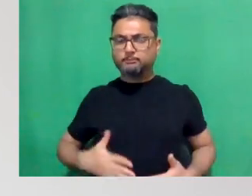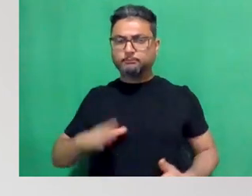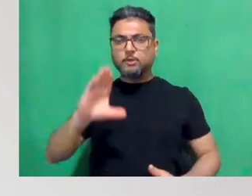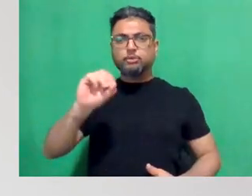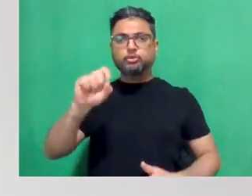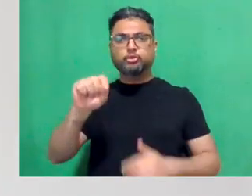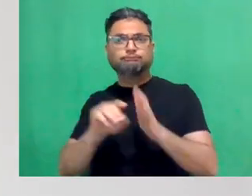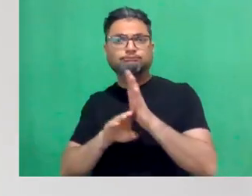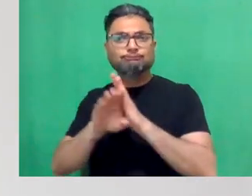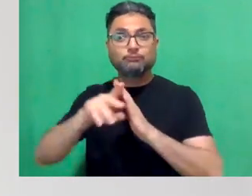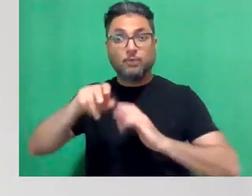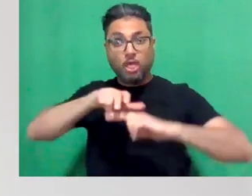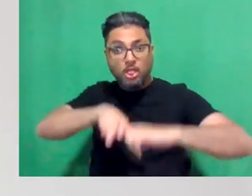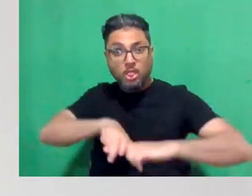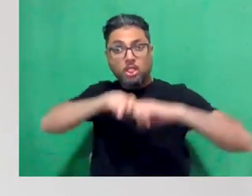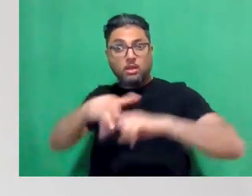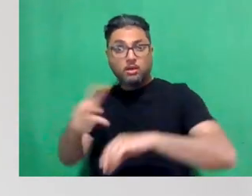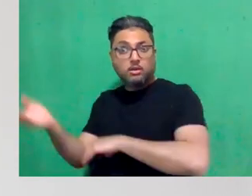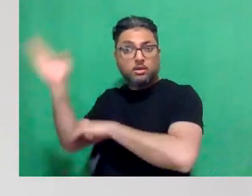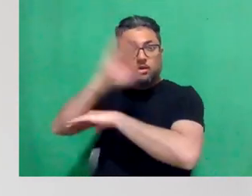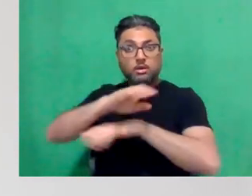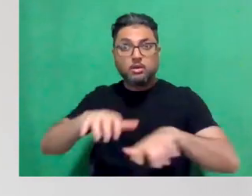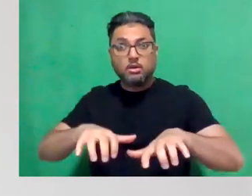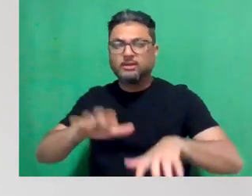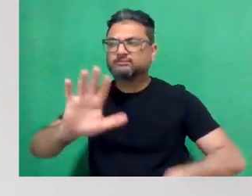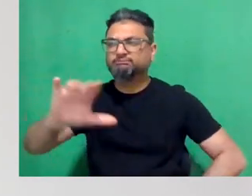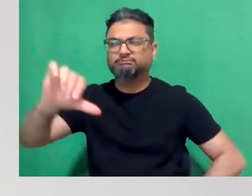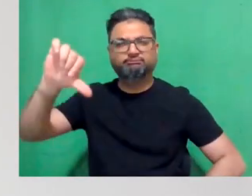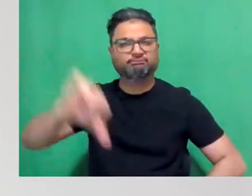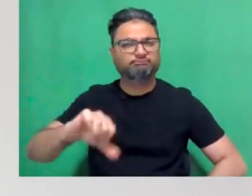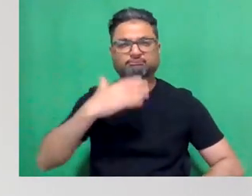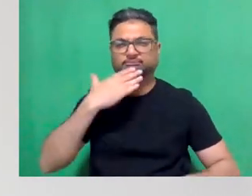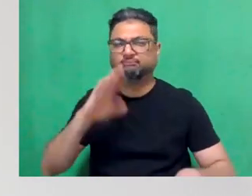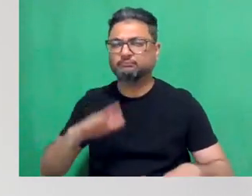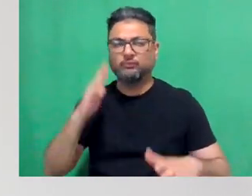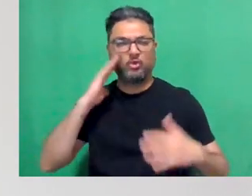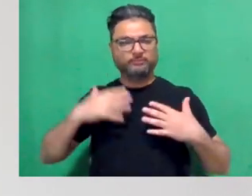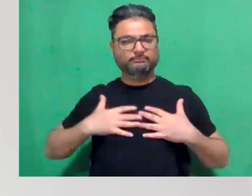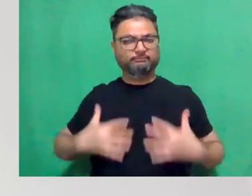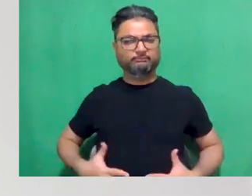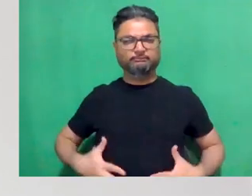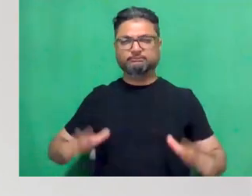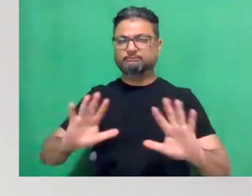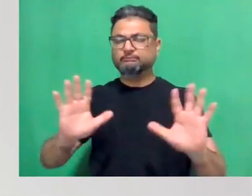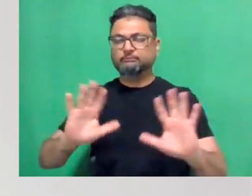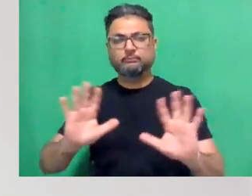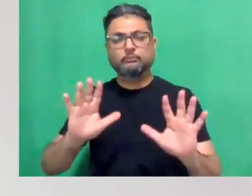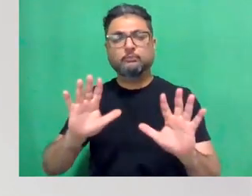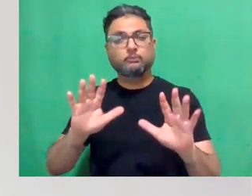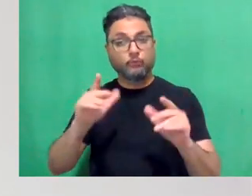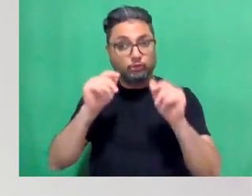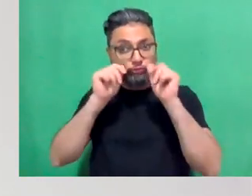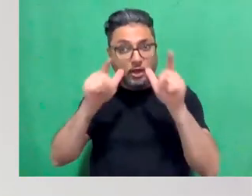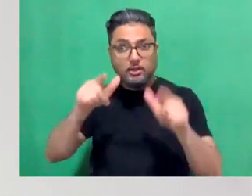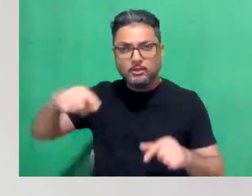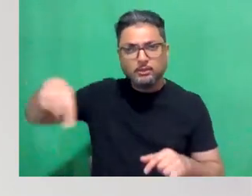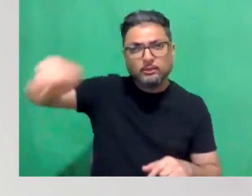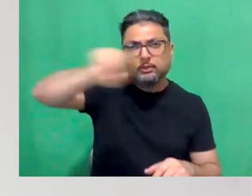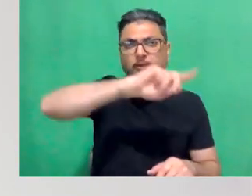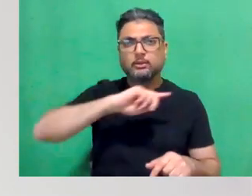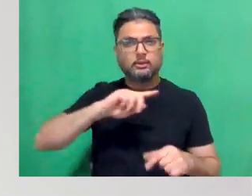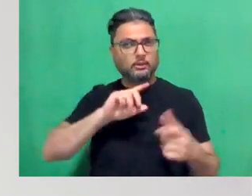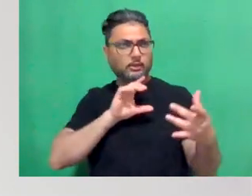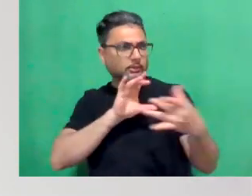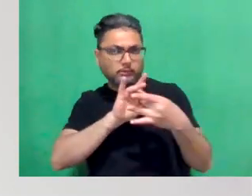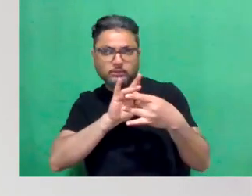mind or body. The thing that surprised me the most about online learning is that I still had a connection with my professors, and they knew who I